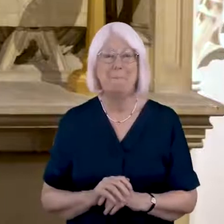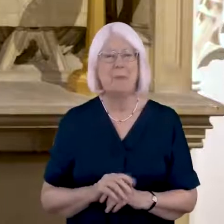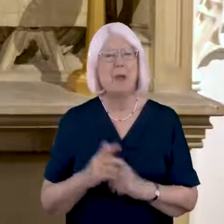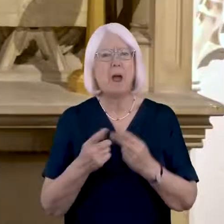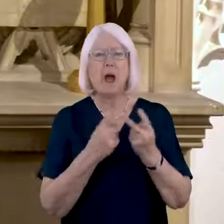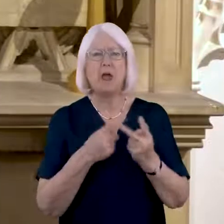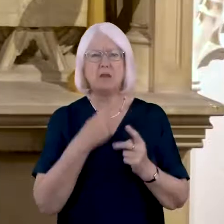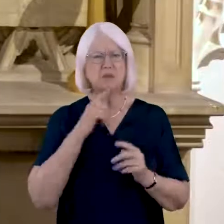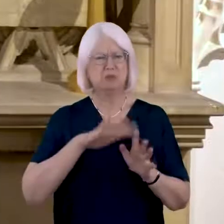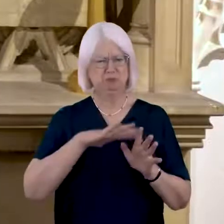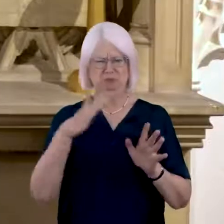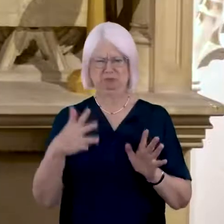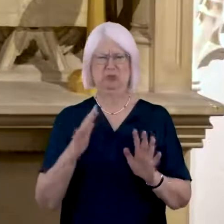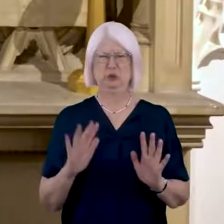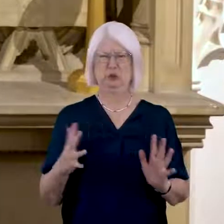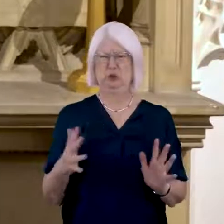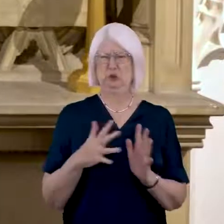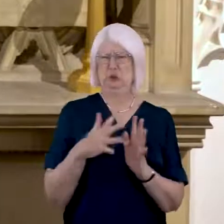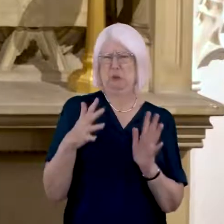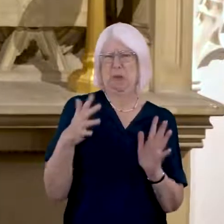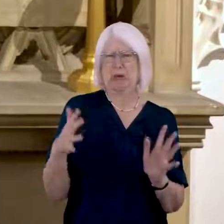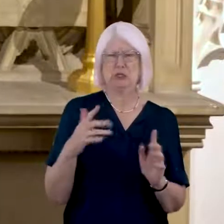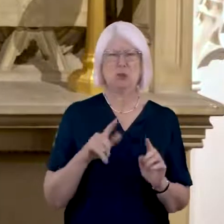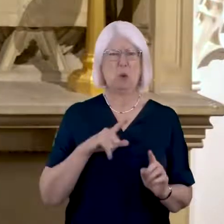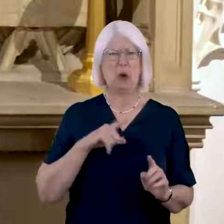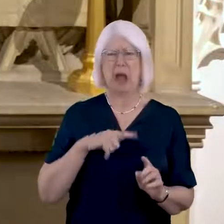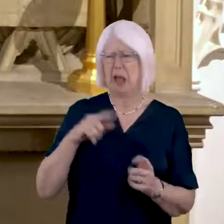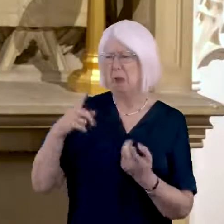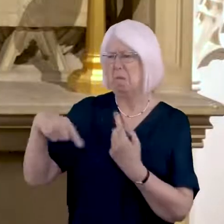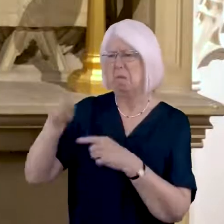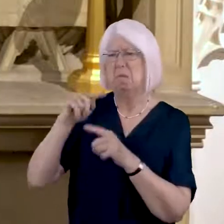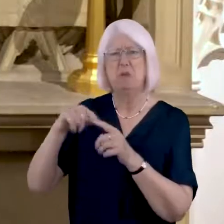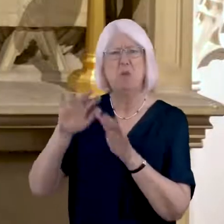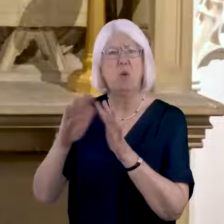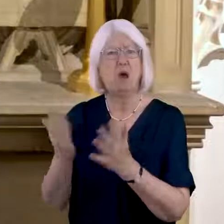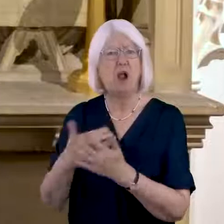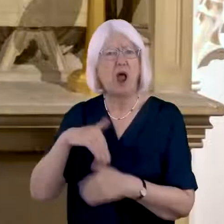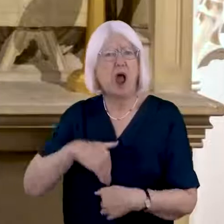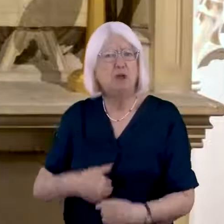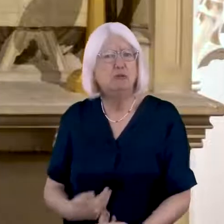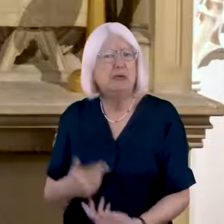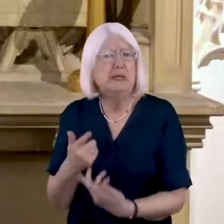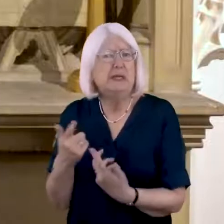abundance distasteful, particularly when there are so many hungry people.